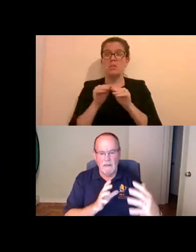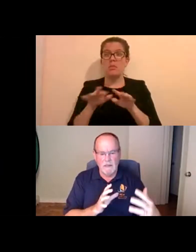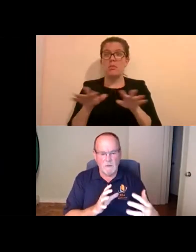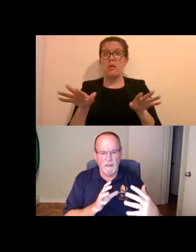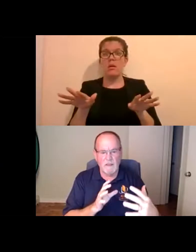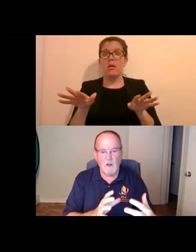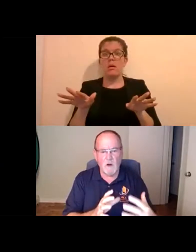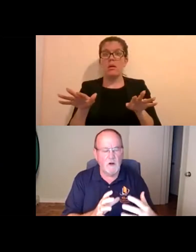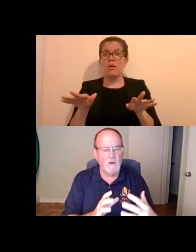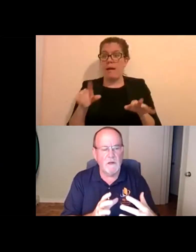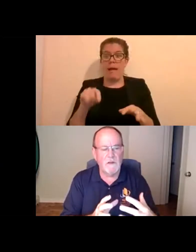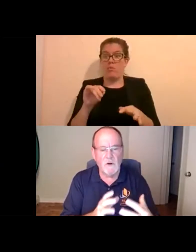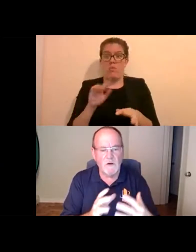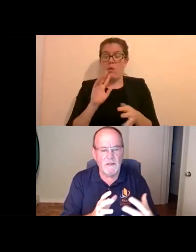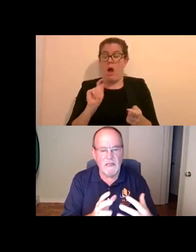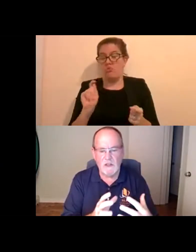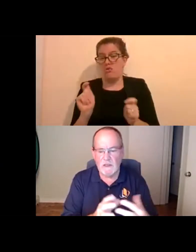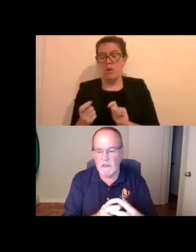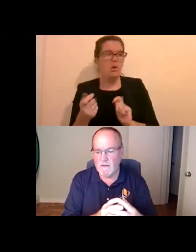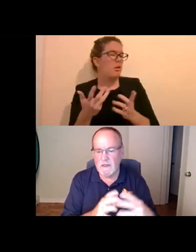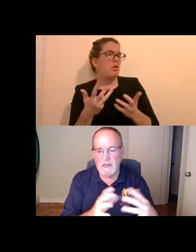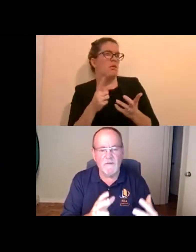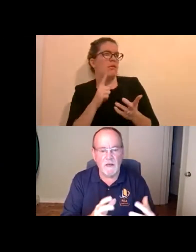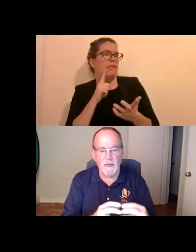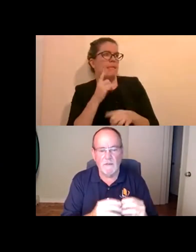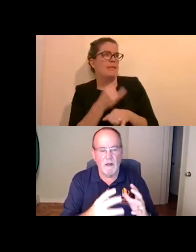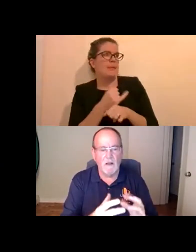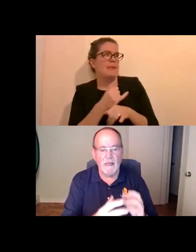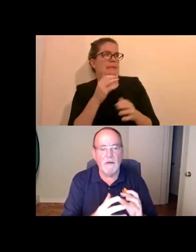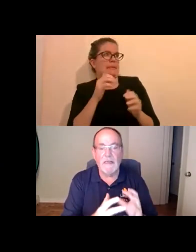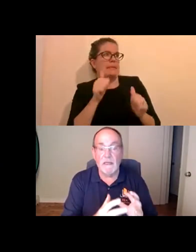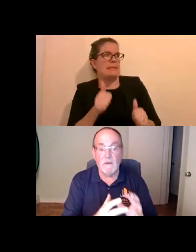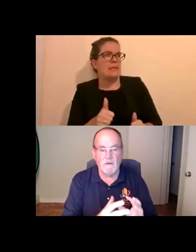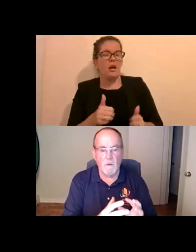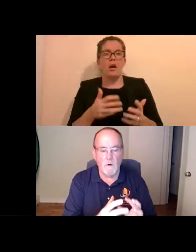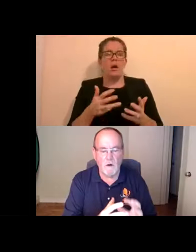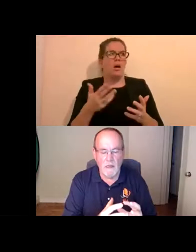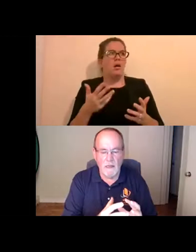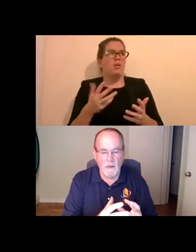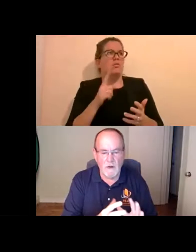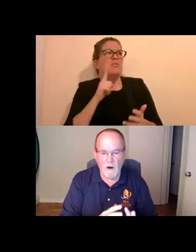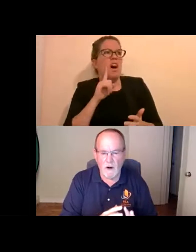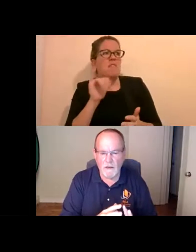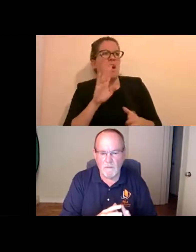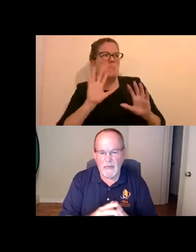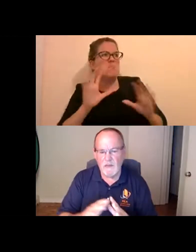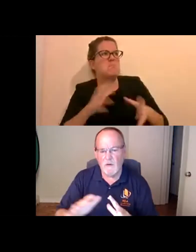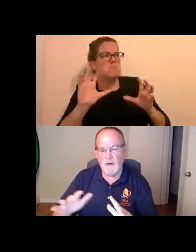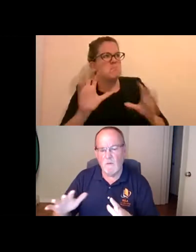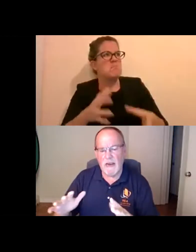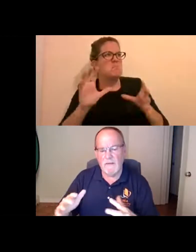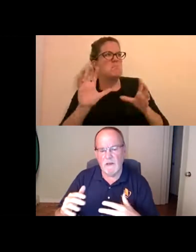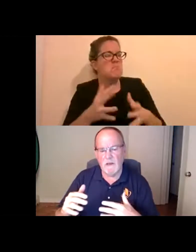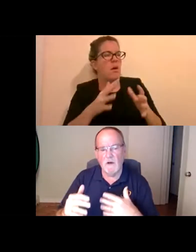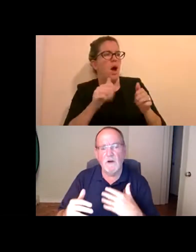have sort of these large socialization of the deaf club and all like we did before. We are mainstream.